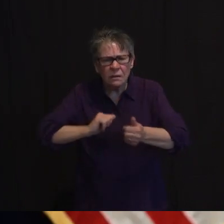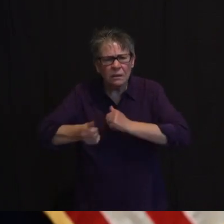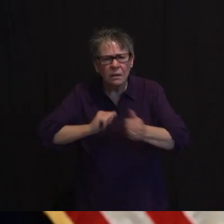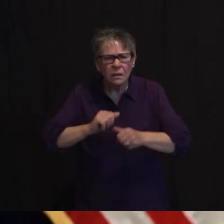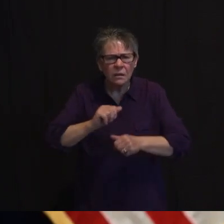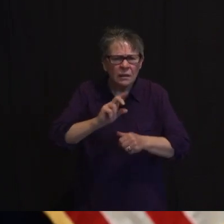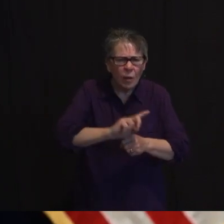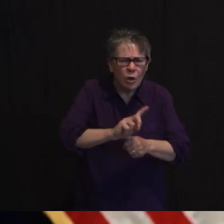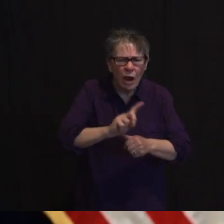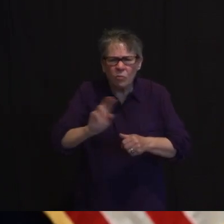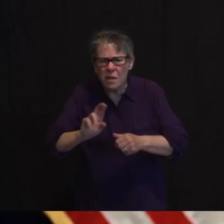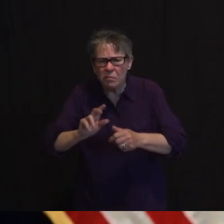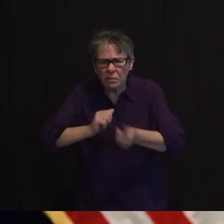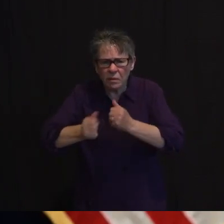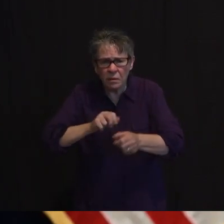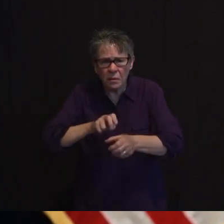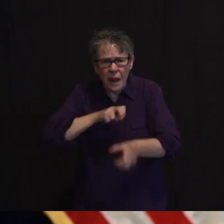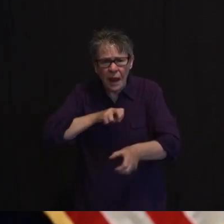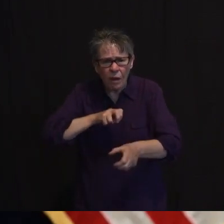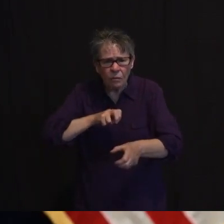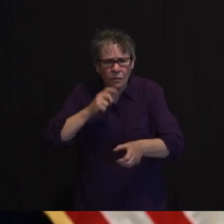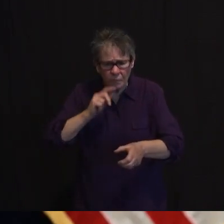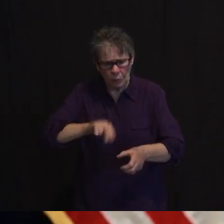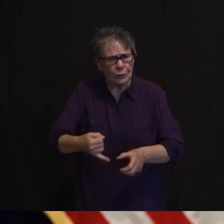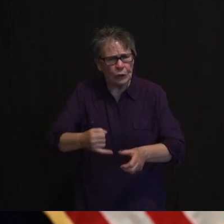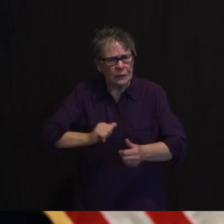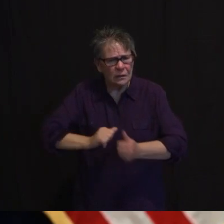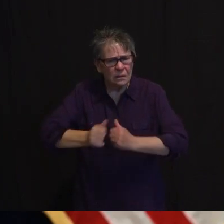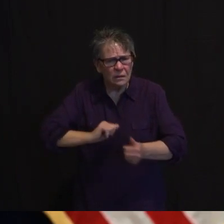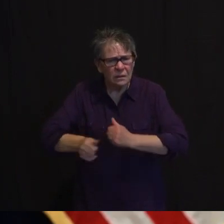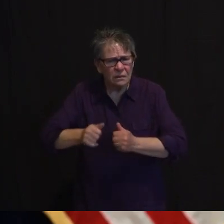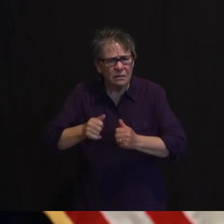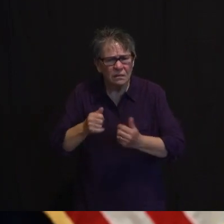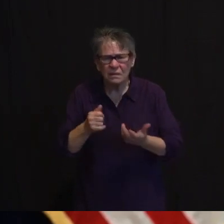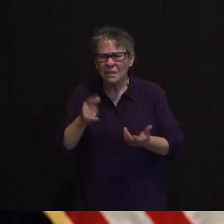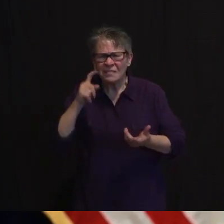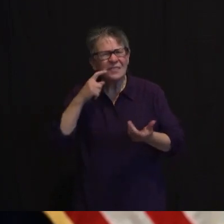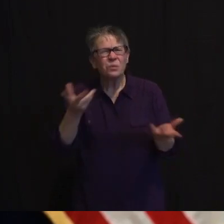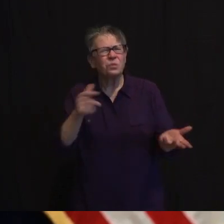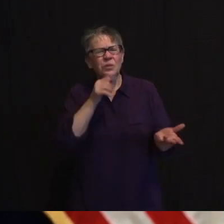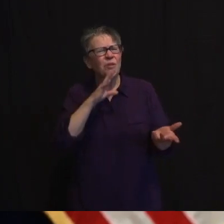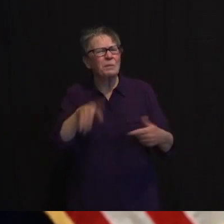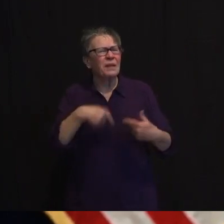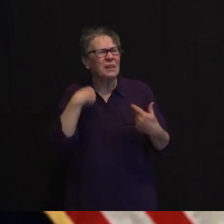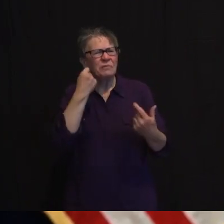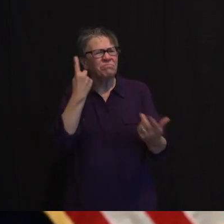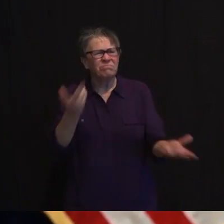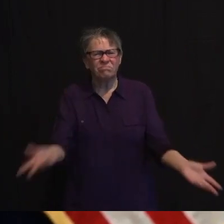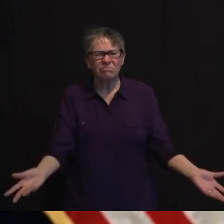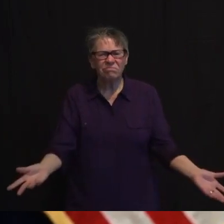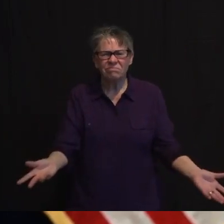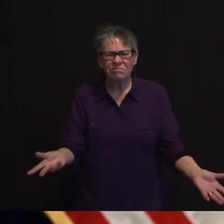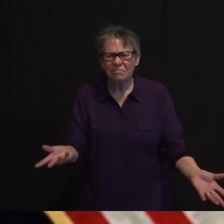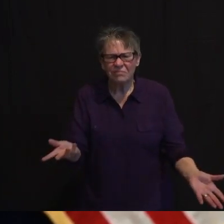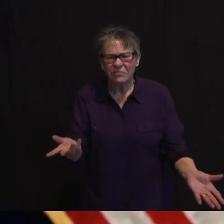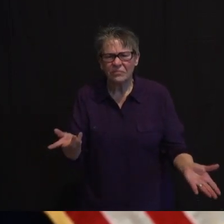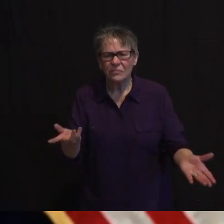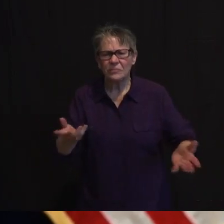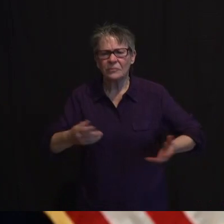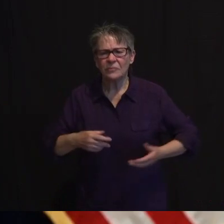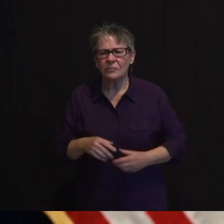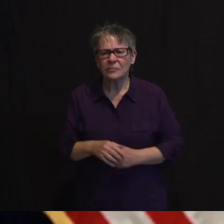So Senator Sanders has endorsed Joe Biden, but he's still remaining on the ballot. Do you think that he should pull himself off of that